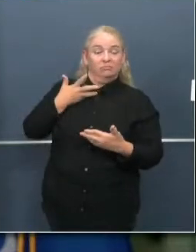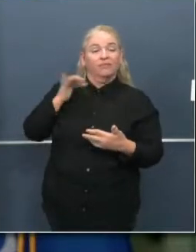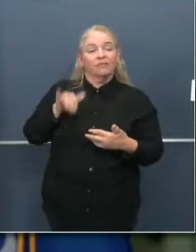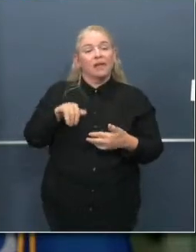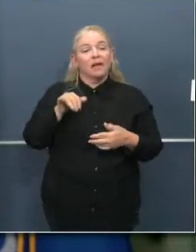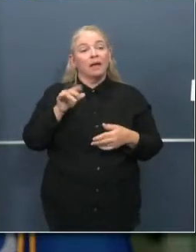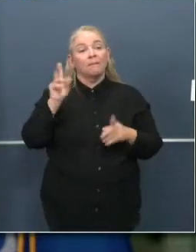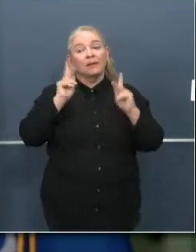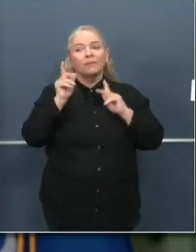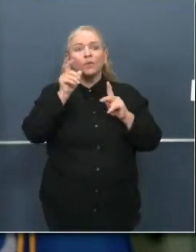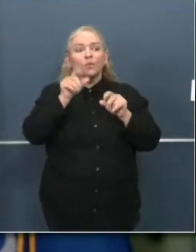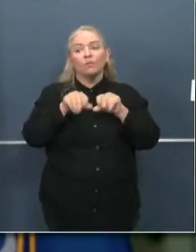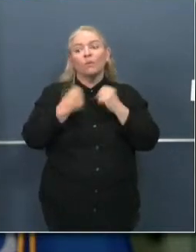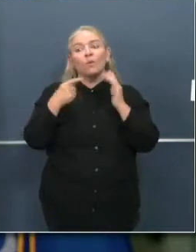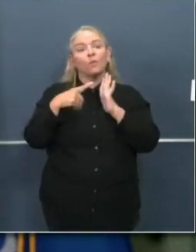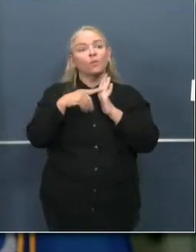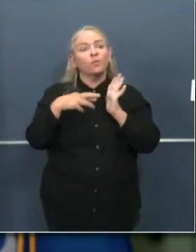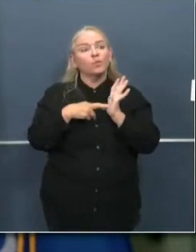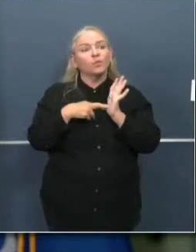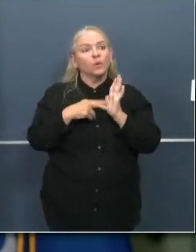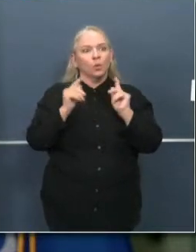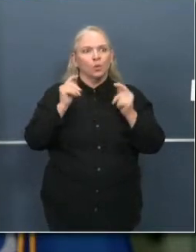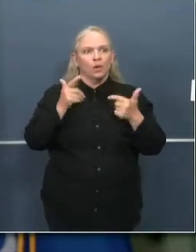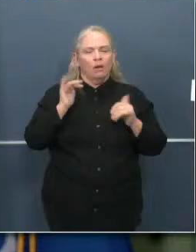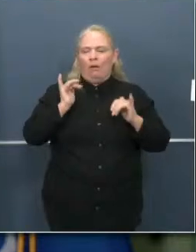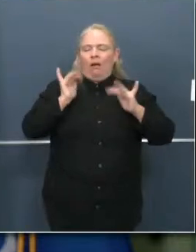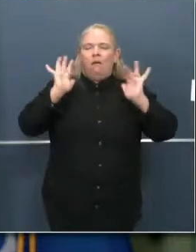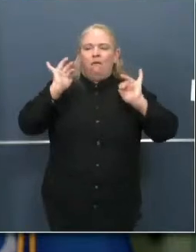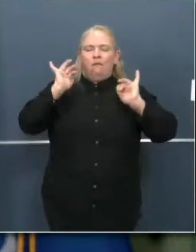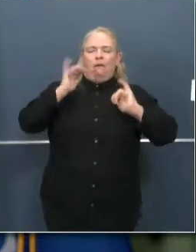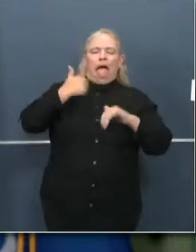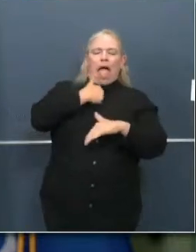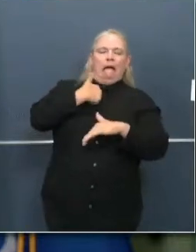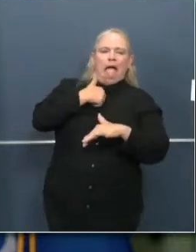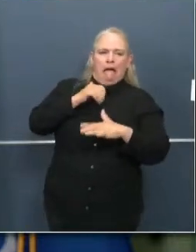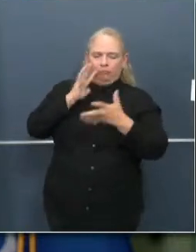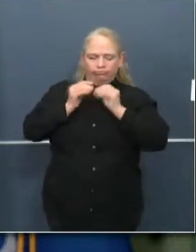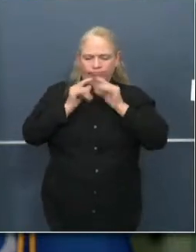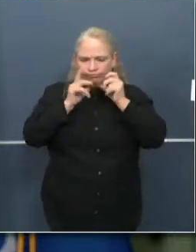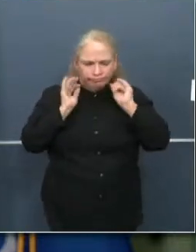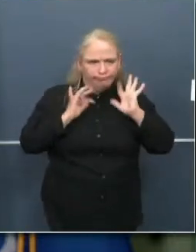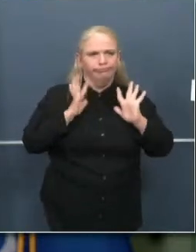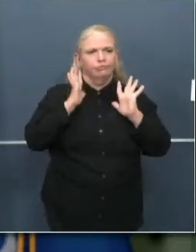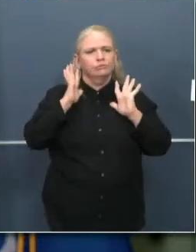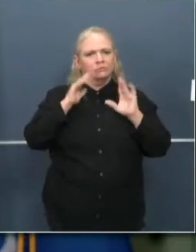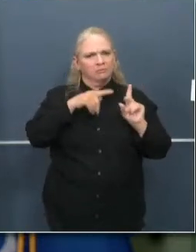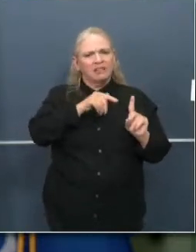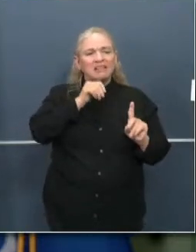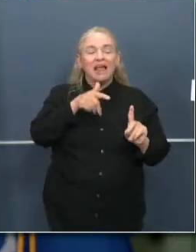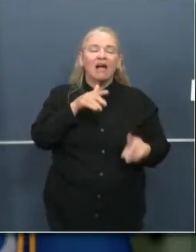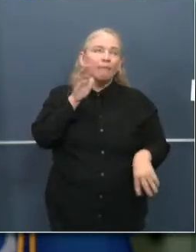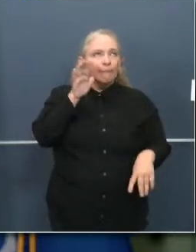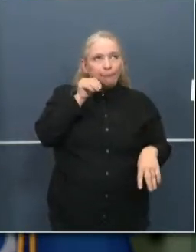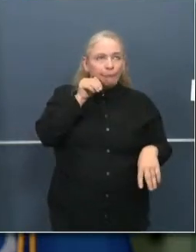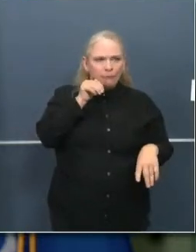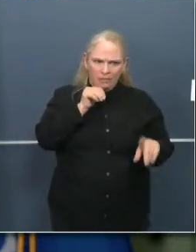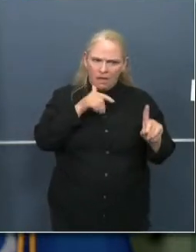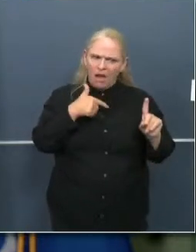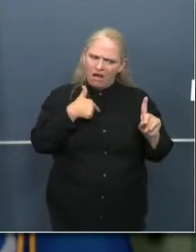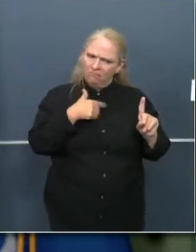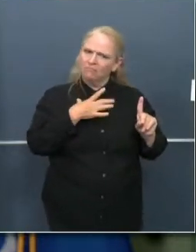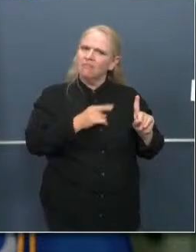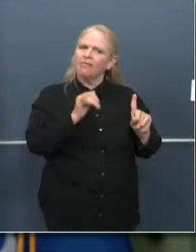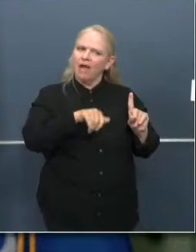we are engaging in this level of enforcement. It's to modify, it's to fix problems. It's not to